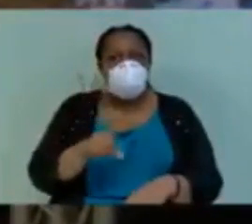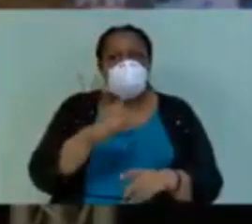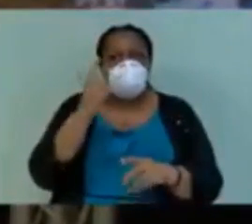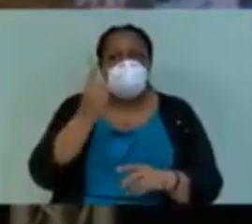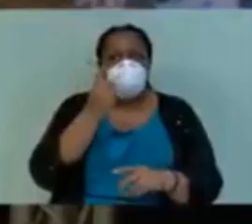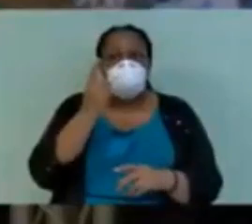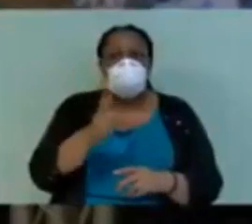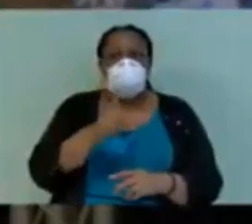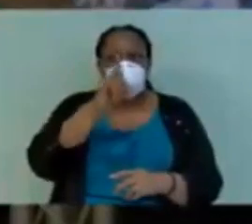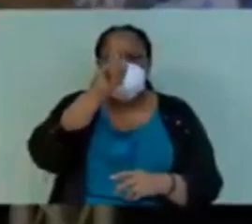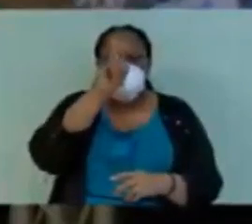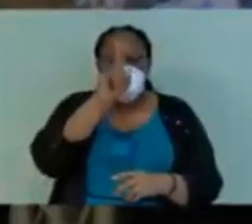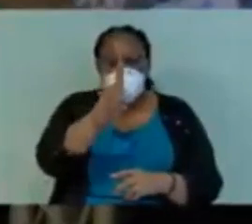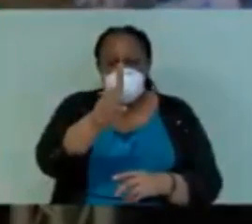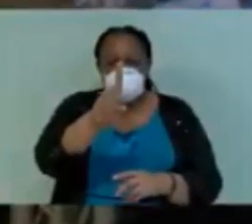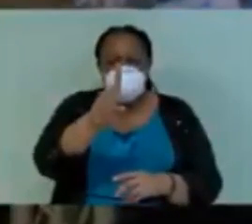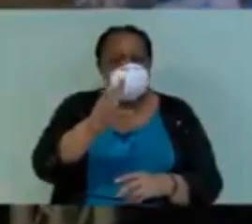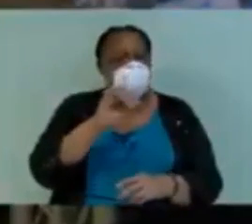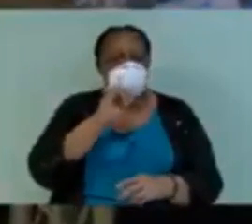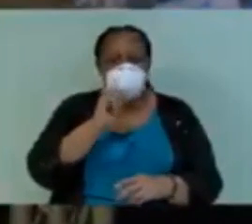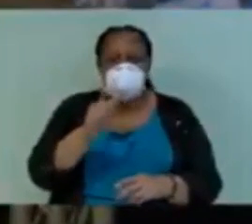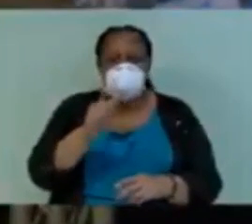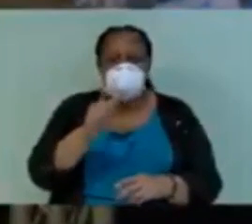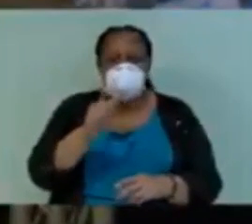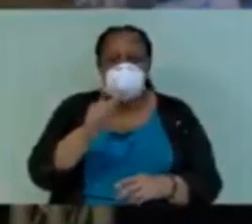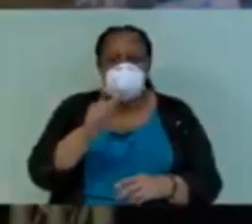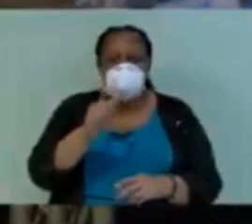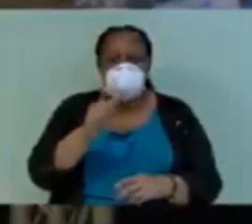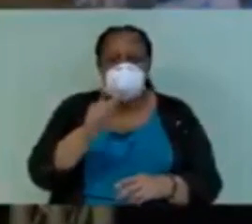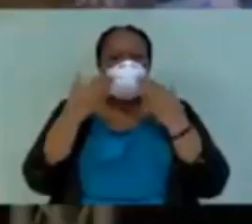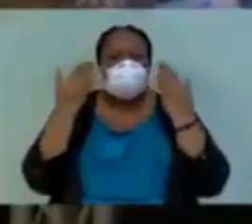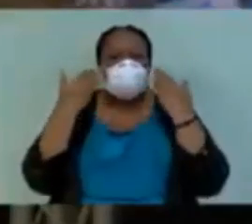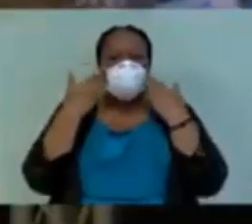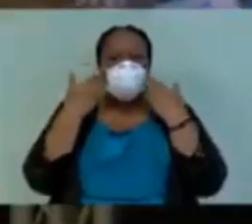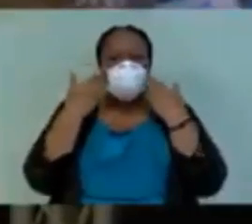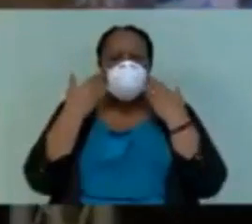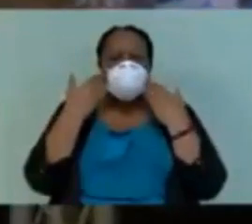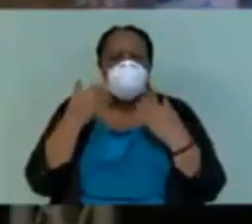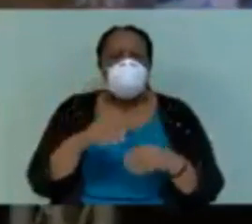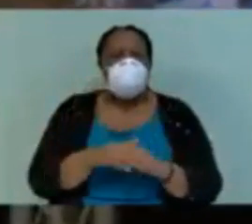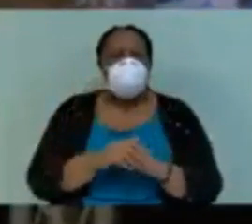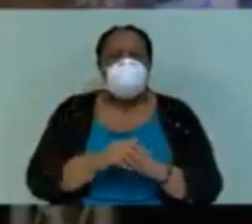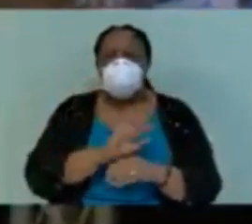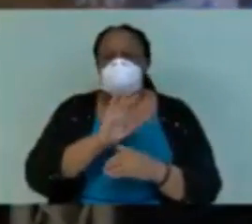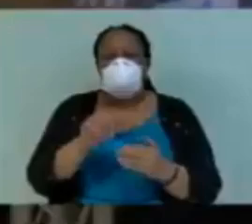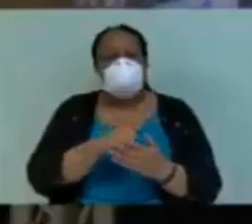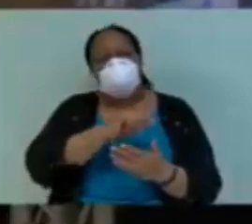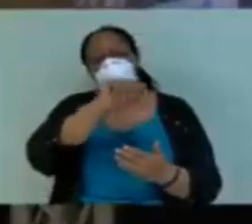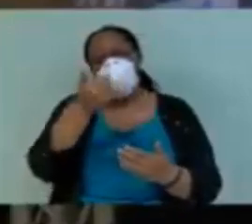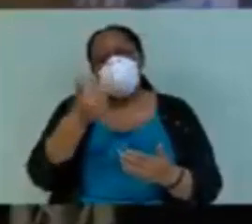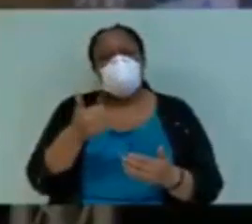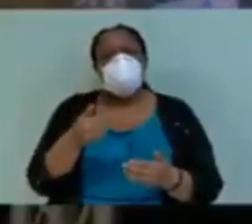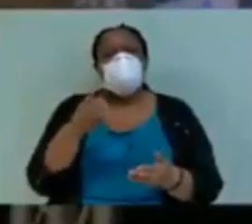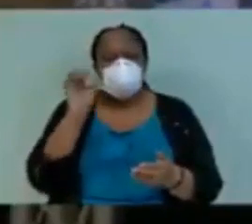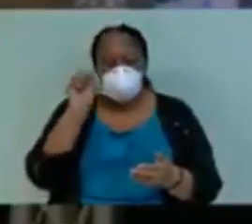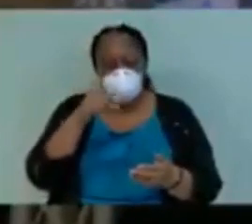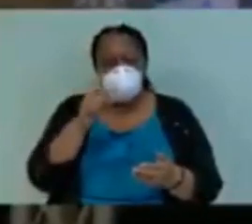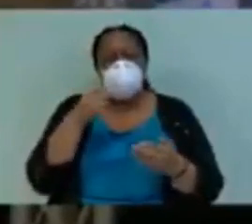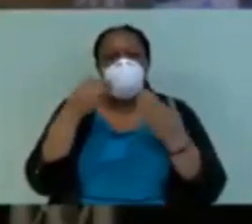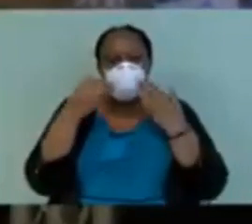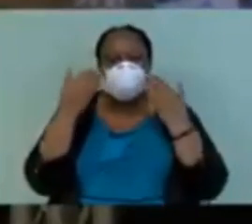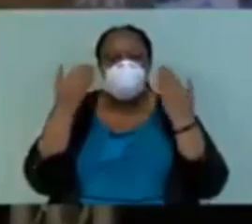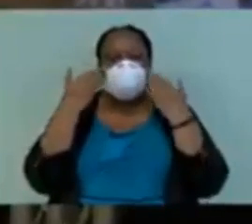of 74 businesses today and would engage 28 passenger buses.